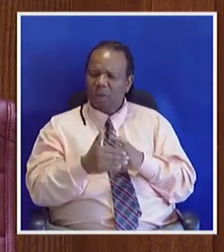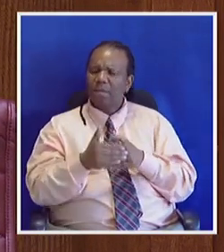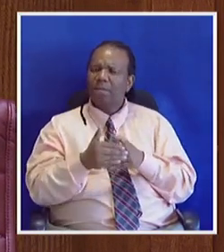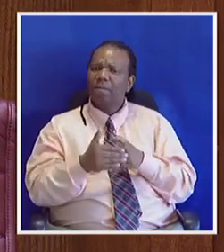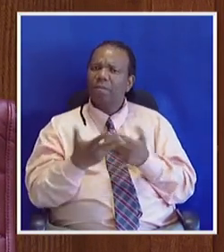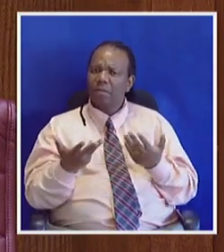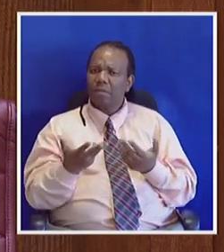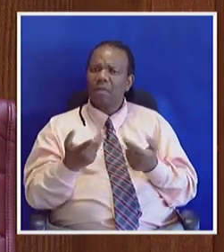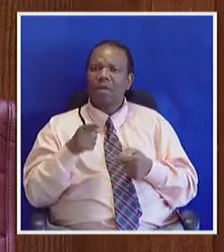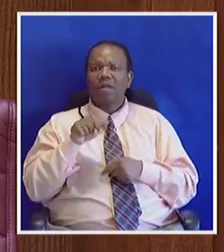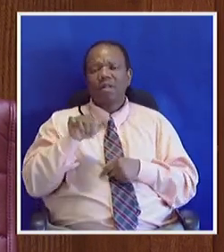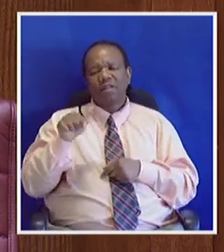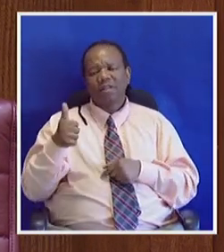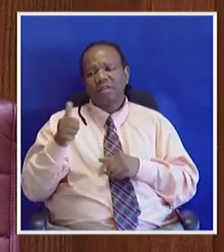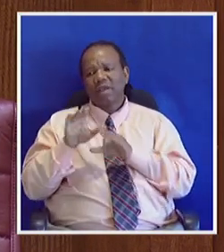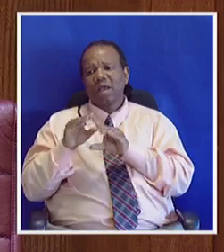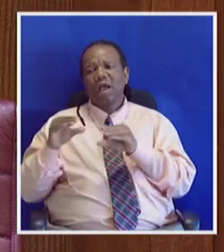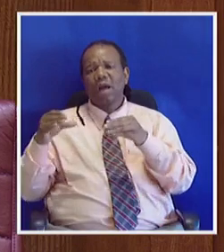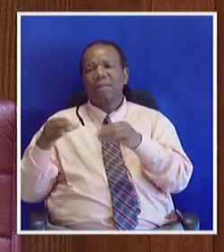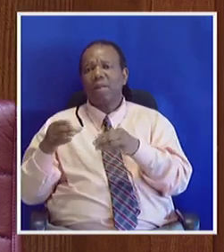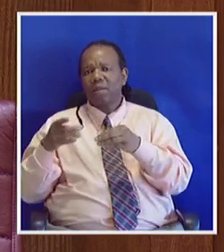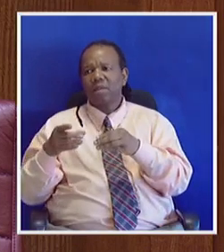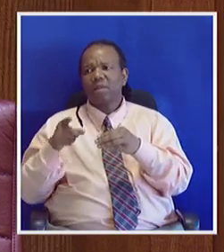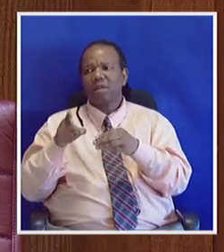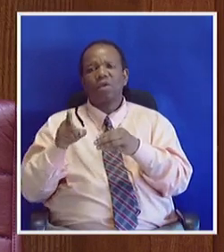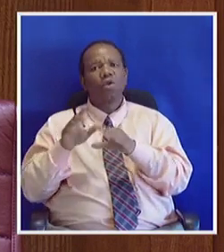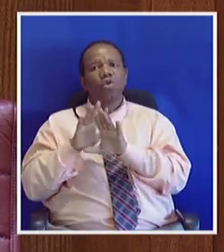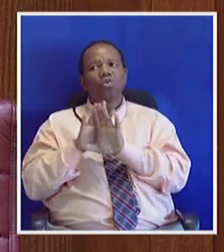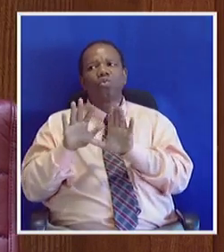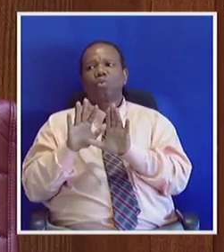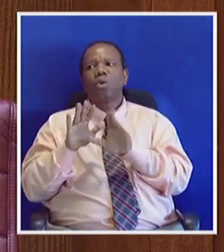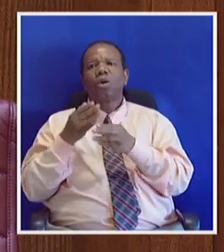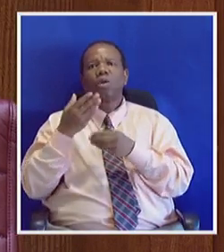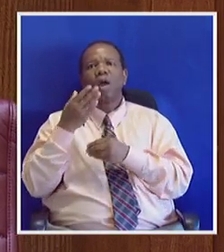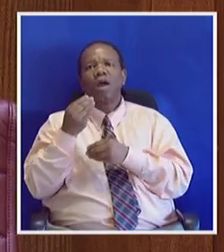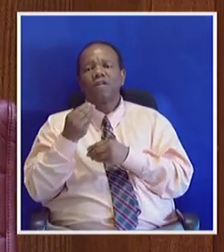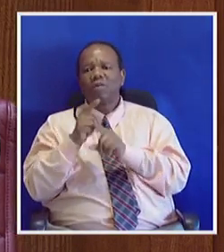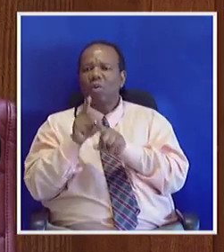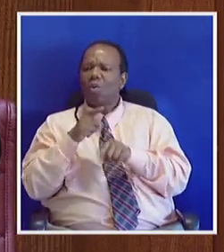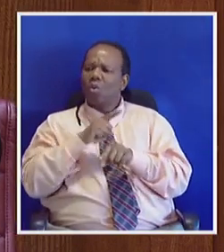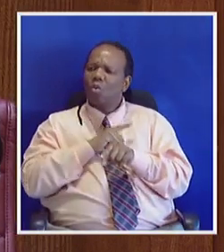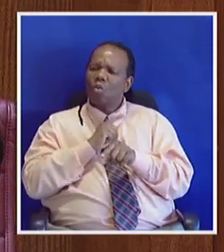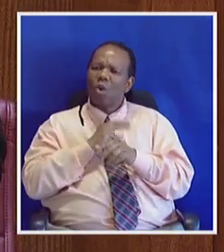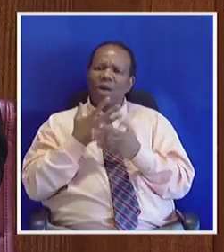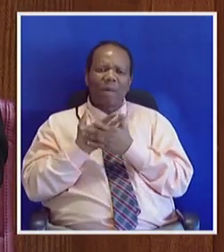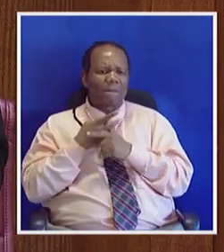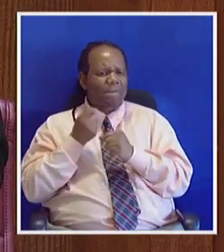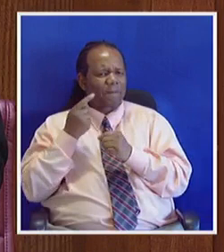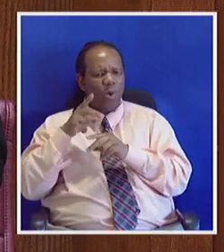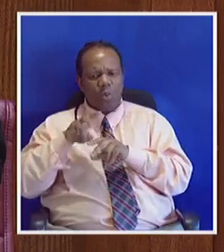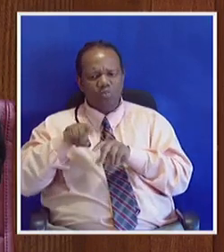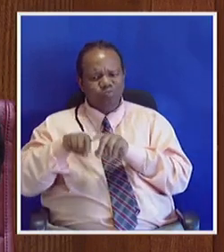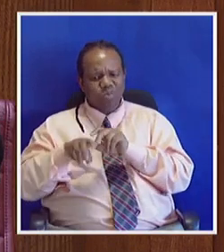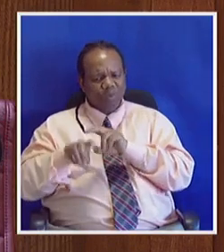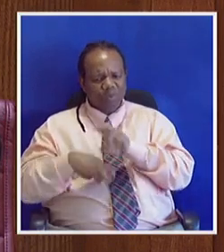these companies would not have been able to get their tentacles so deep into our SOEs, where they